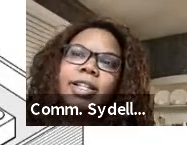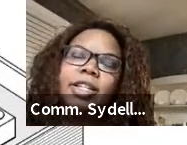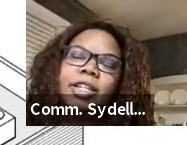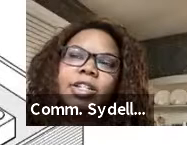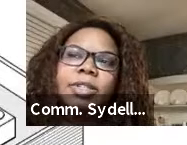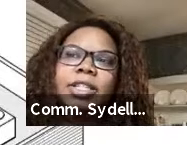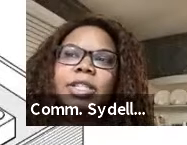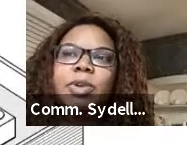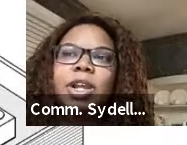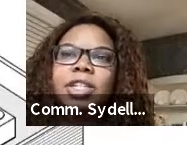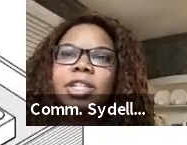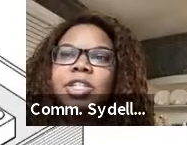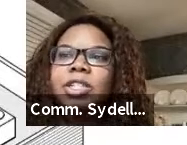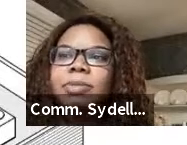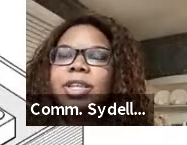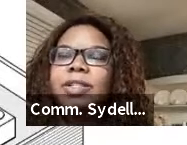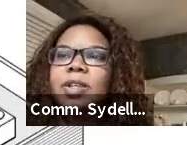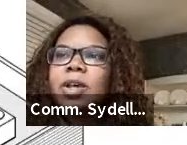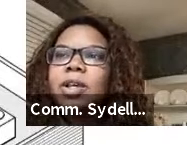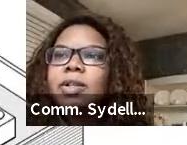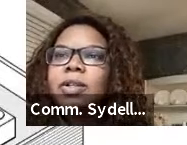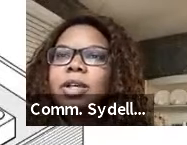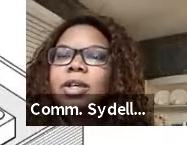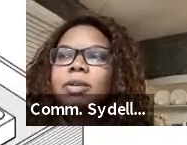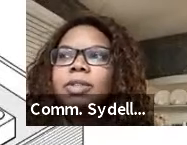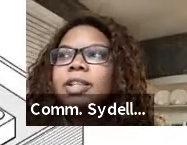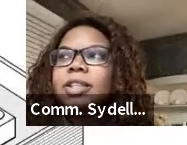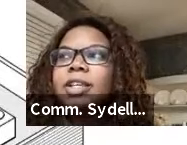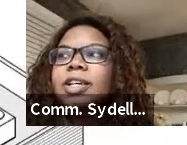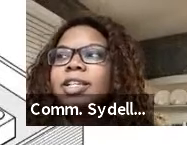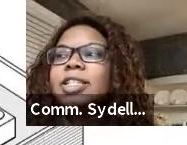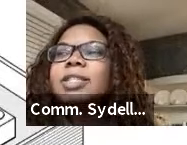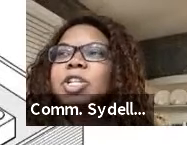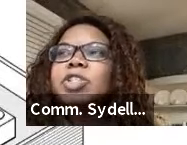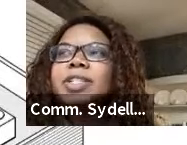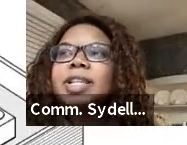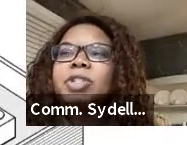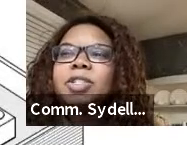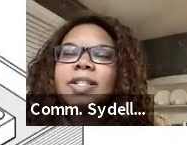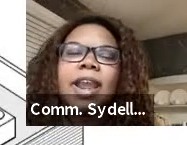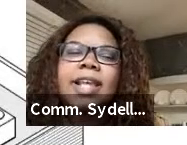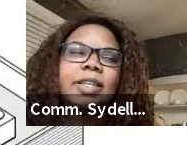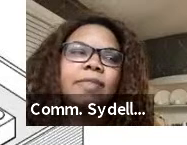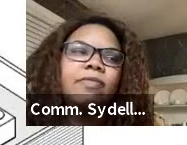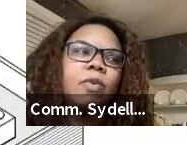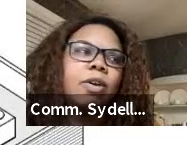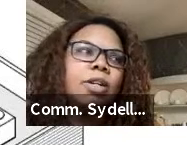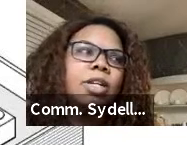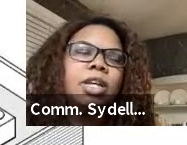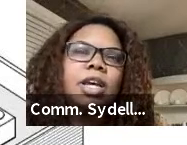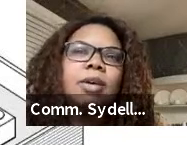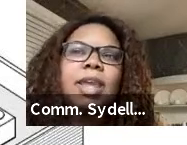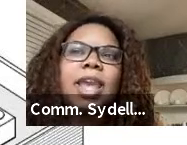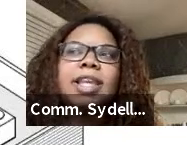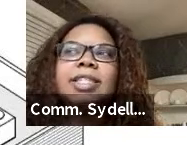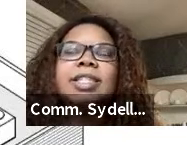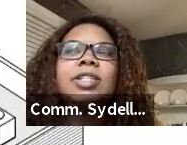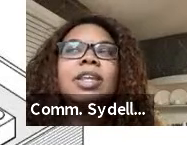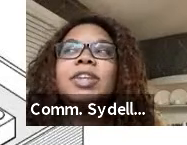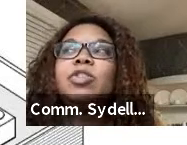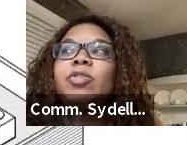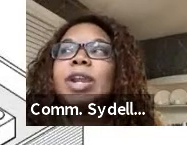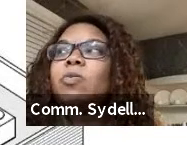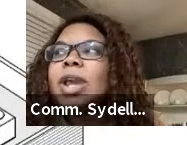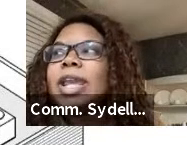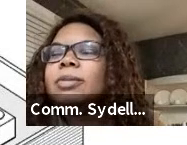And then in terms of this project, it just depends on the special exceptions that they're asking for. ANCs